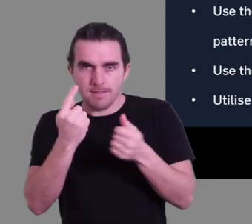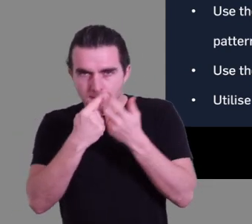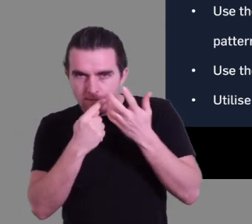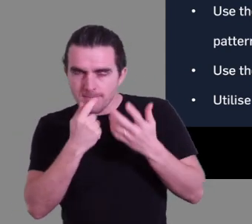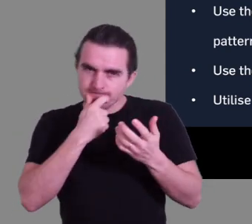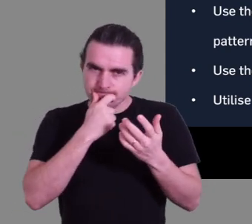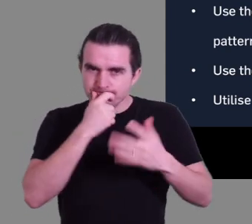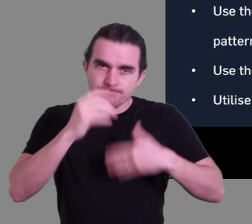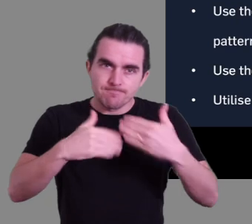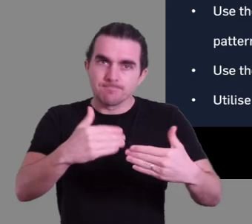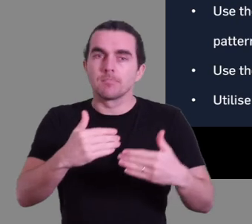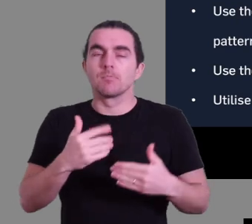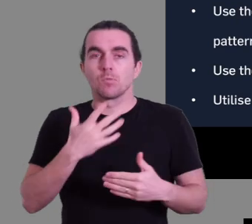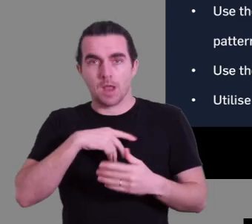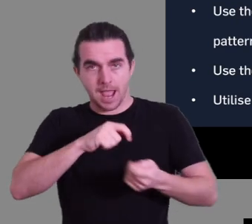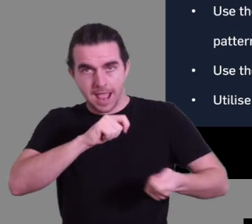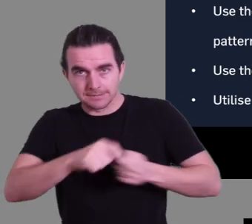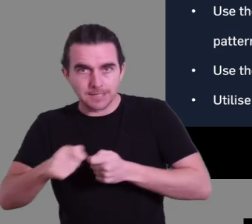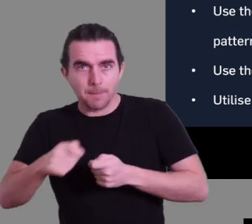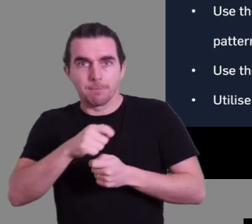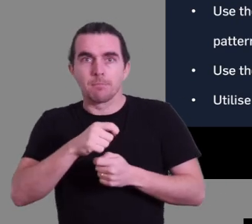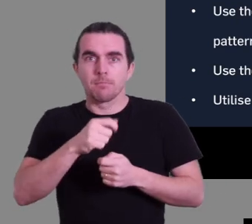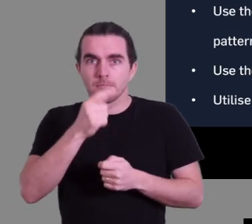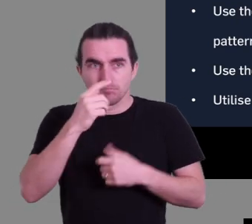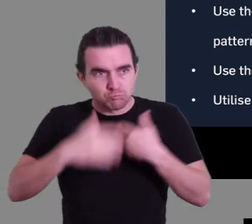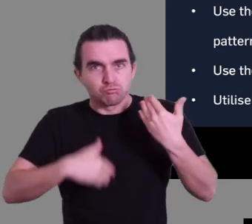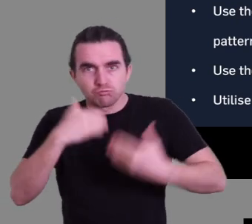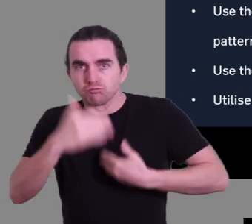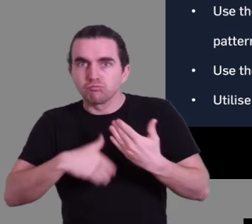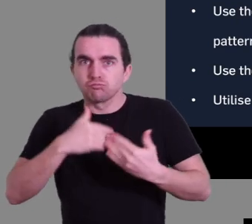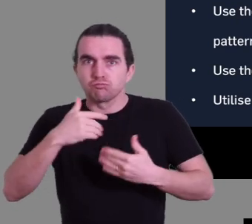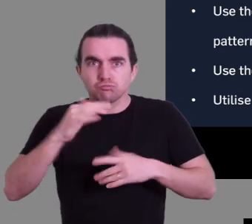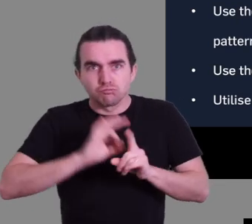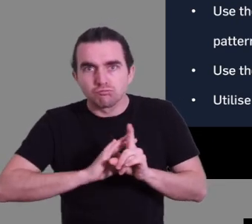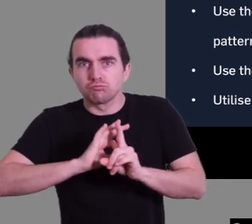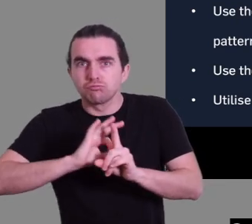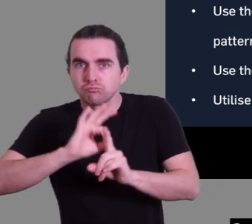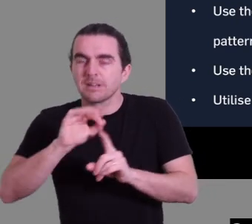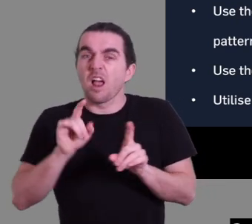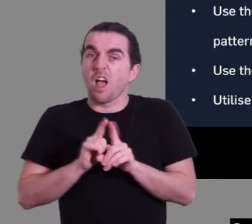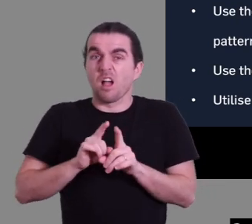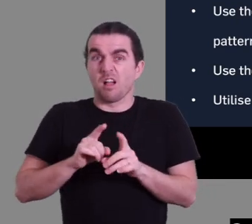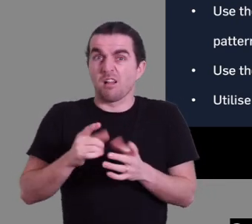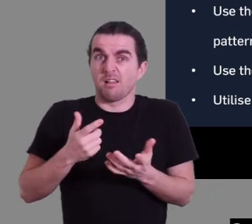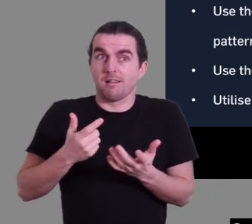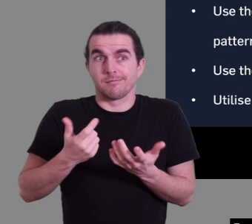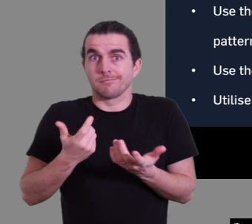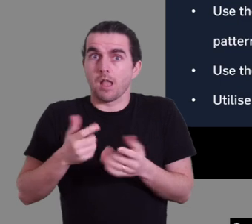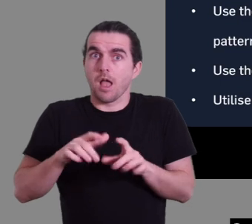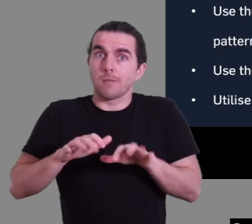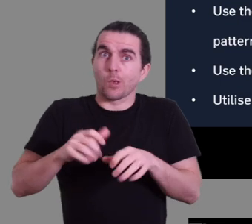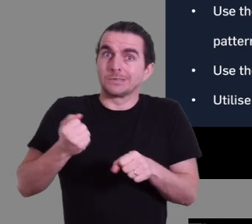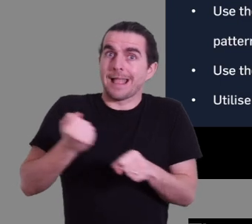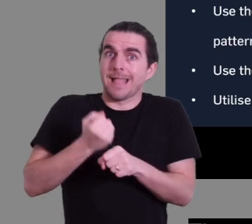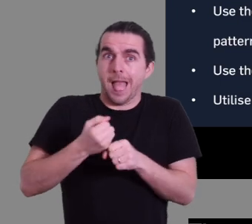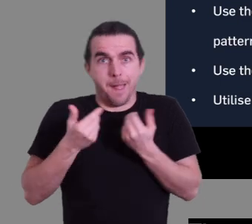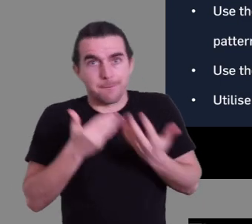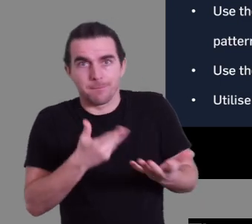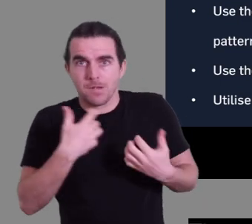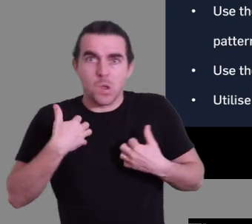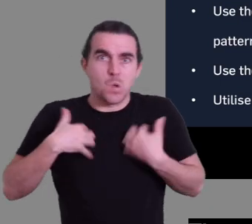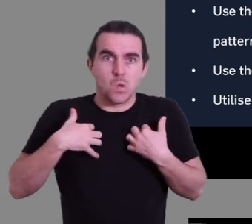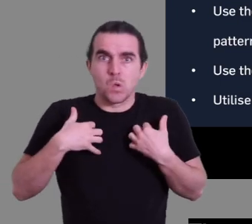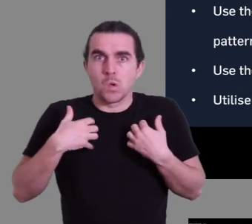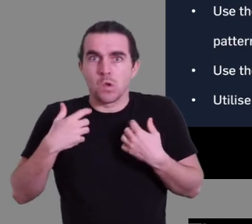it all and adapting it as you go along to progress. So it should be like a computer game for them. They got this little